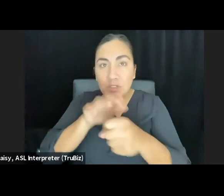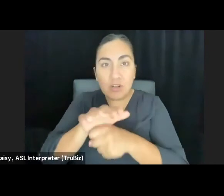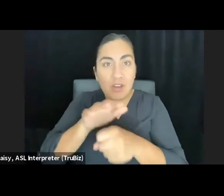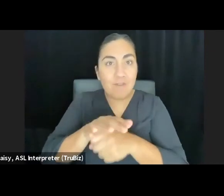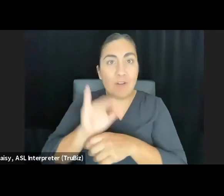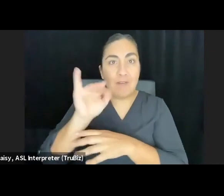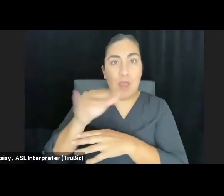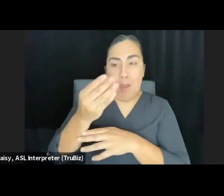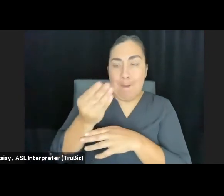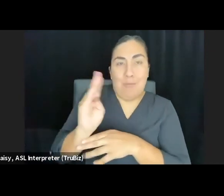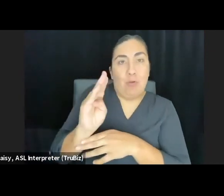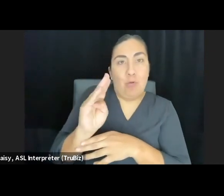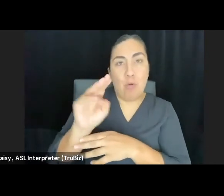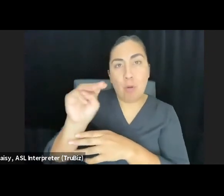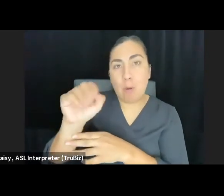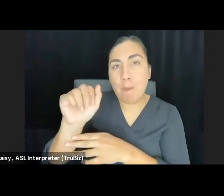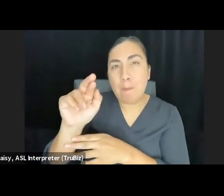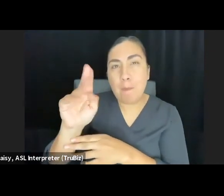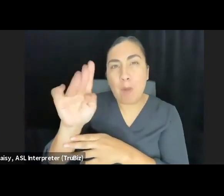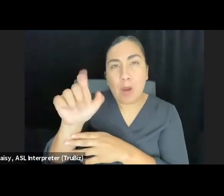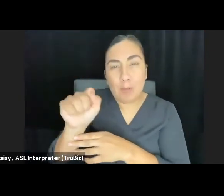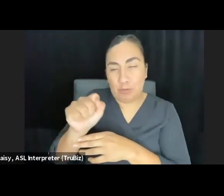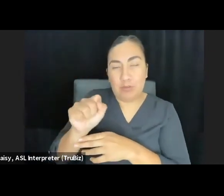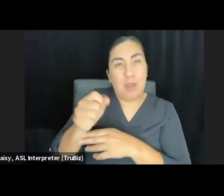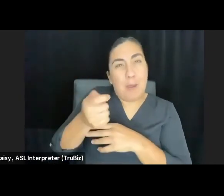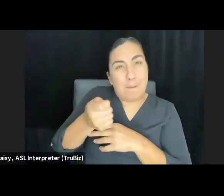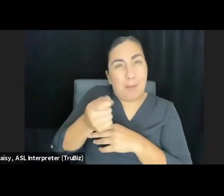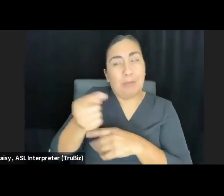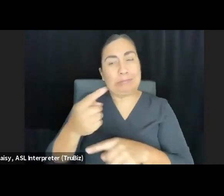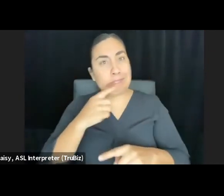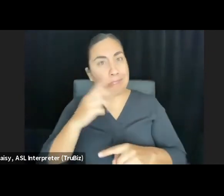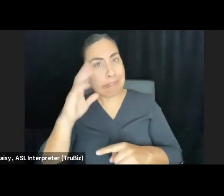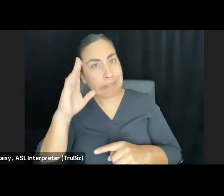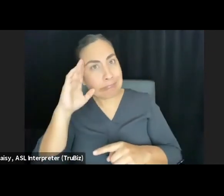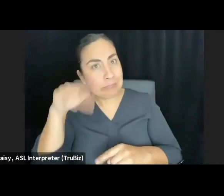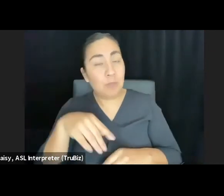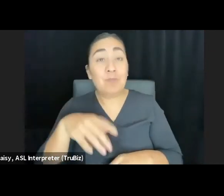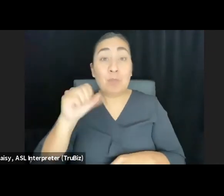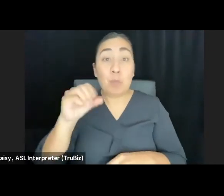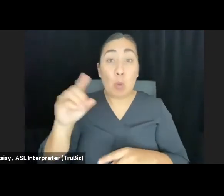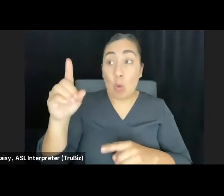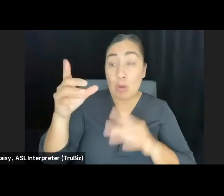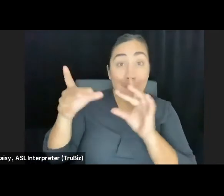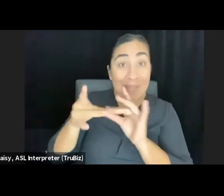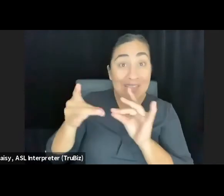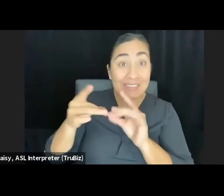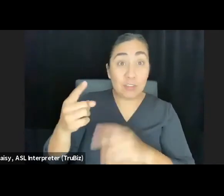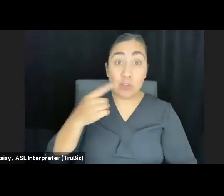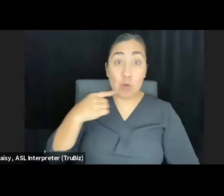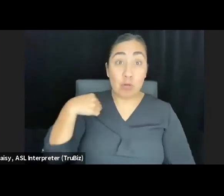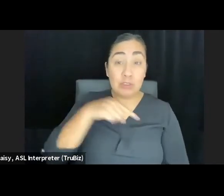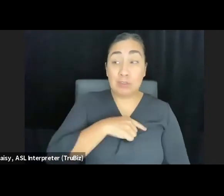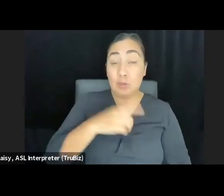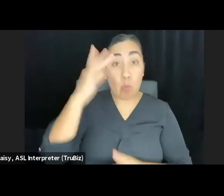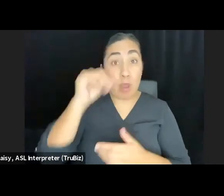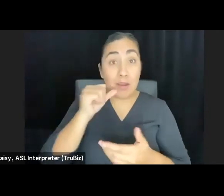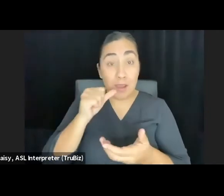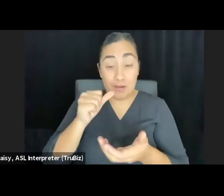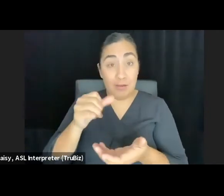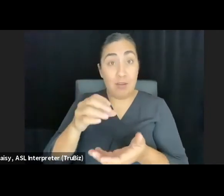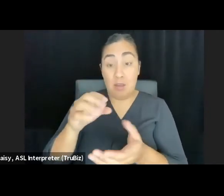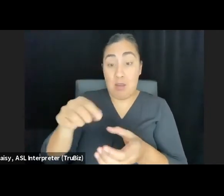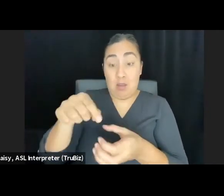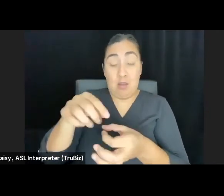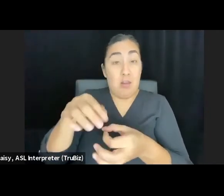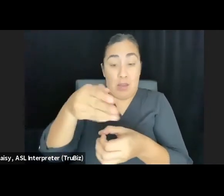And he said, I know. So we got a message saying, cut them in half. And I thought that was a great idea. I'm like, great, we can